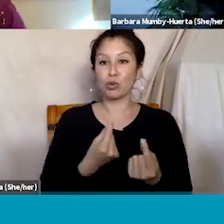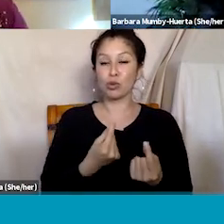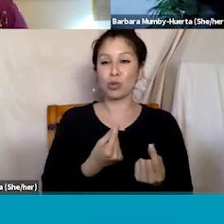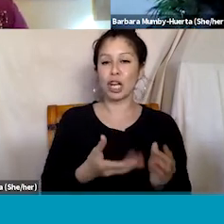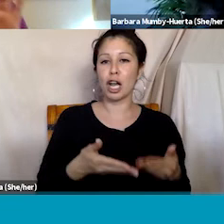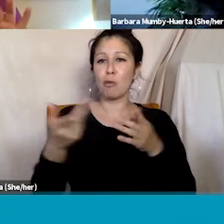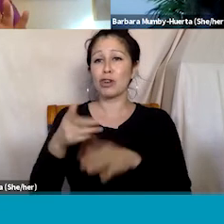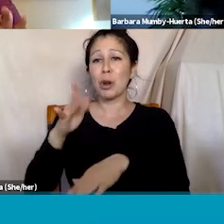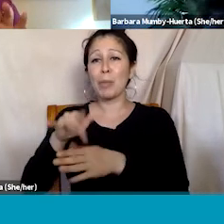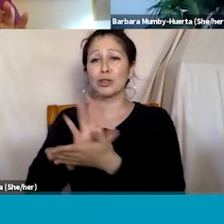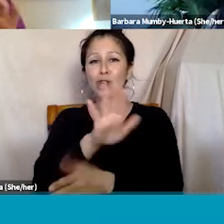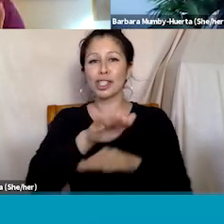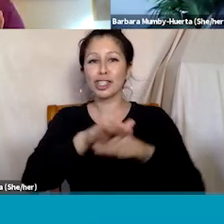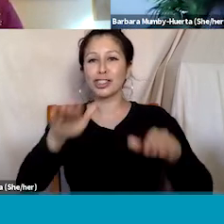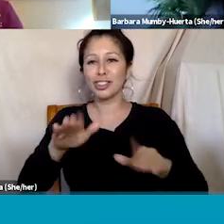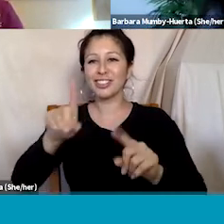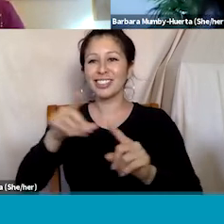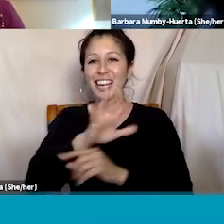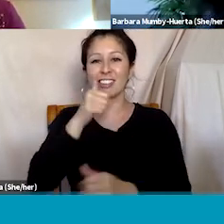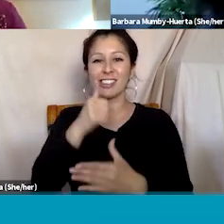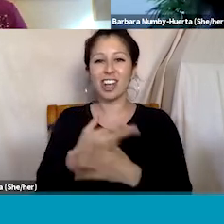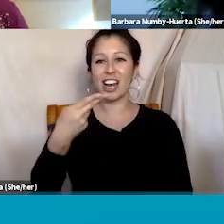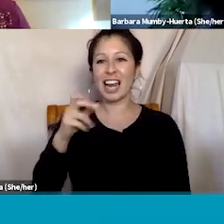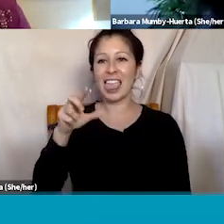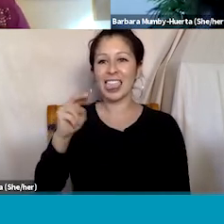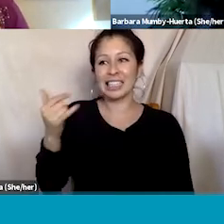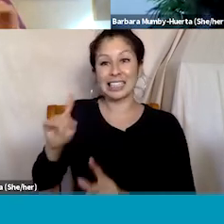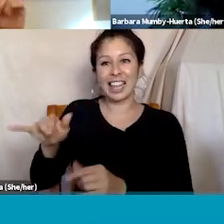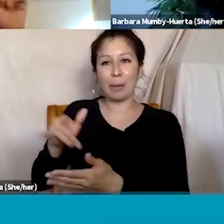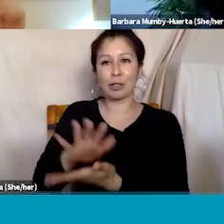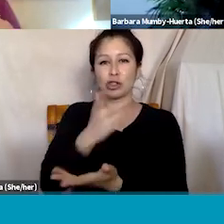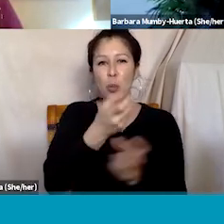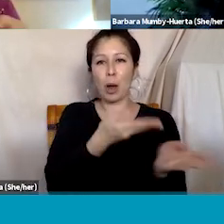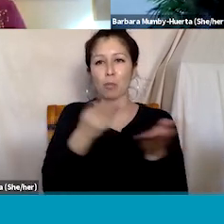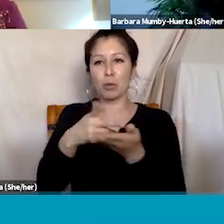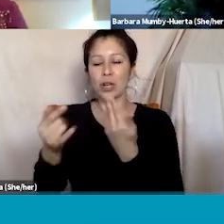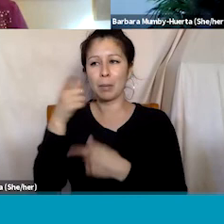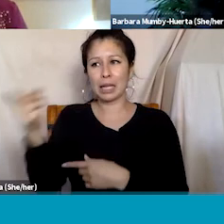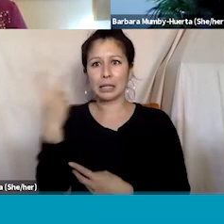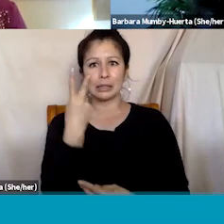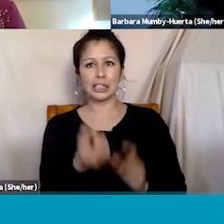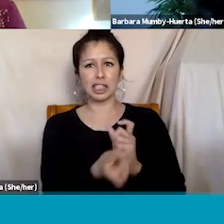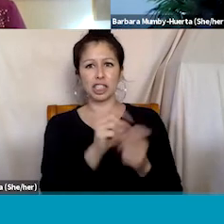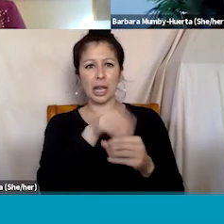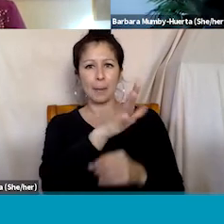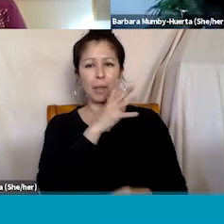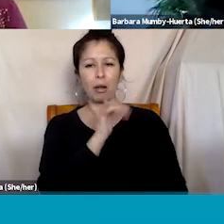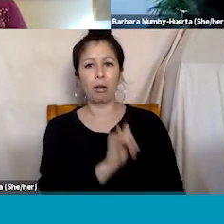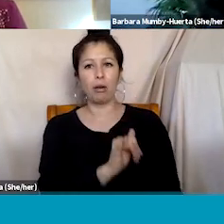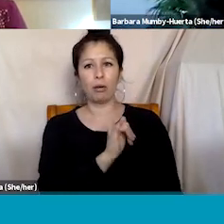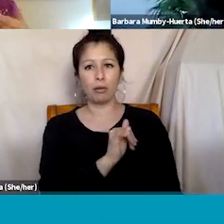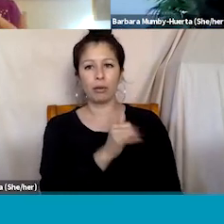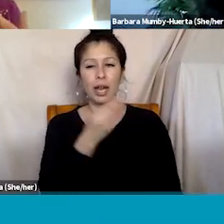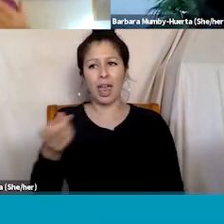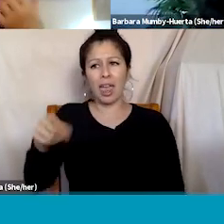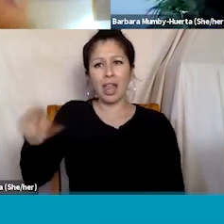their middle school that her children have gone to, and her daughter Helen is still in, because they've seen the change in Norma. And